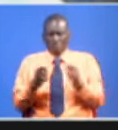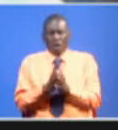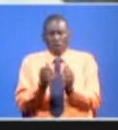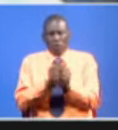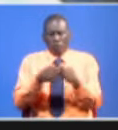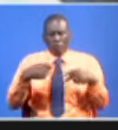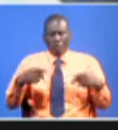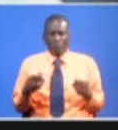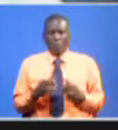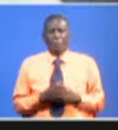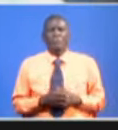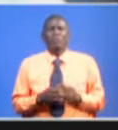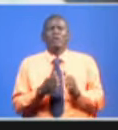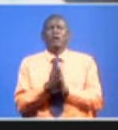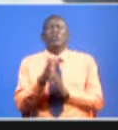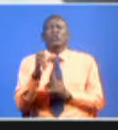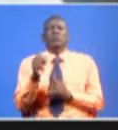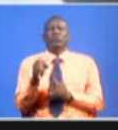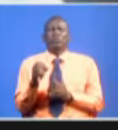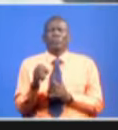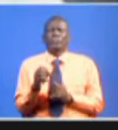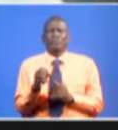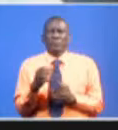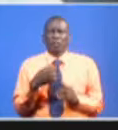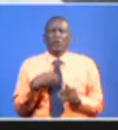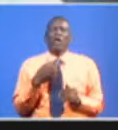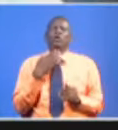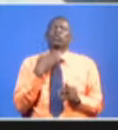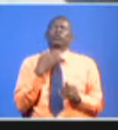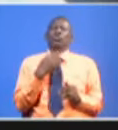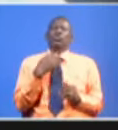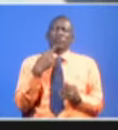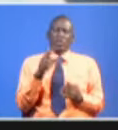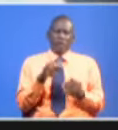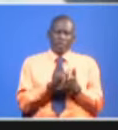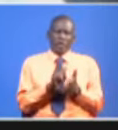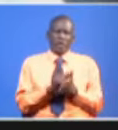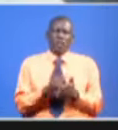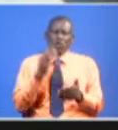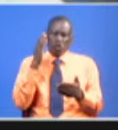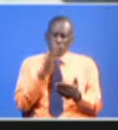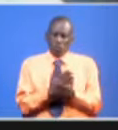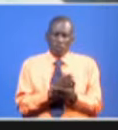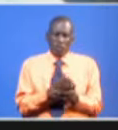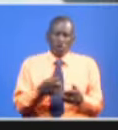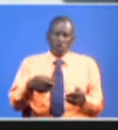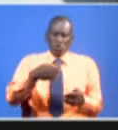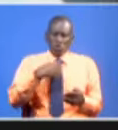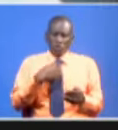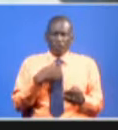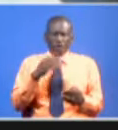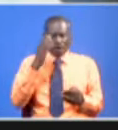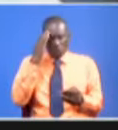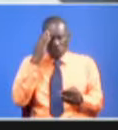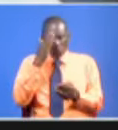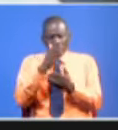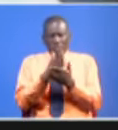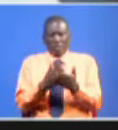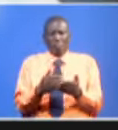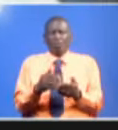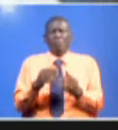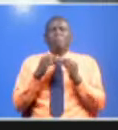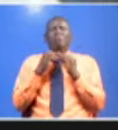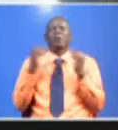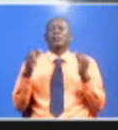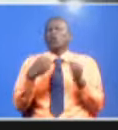people. And so I would like to say, indeed, there are. I know some, pastors